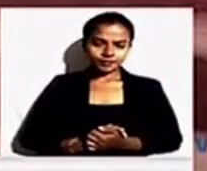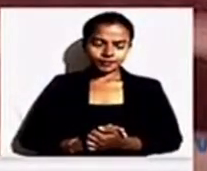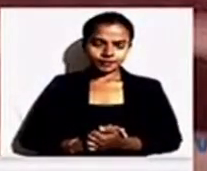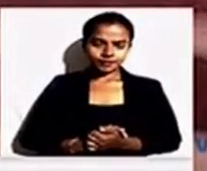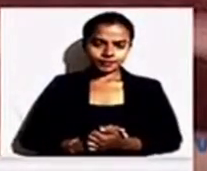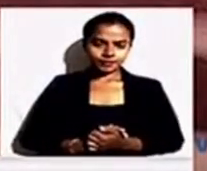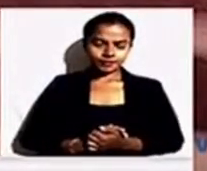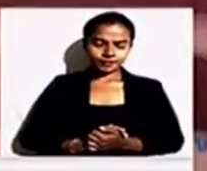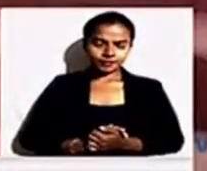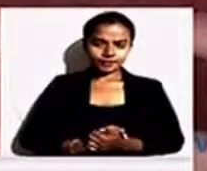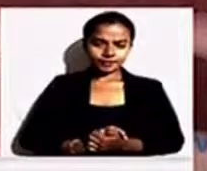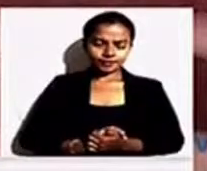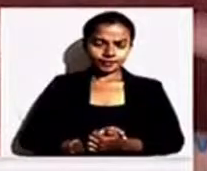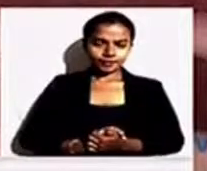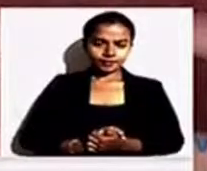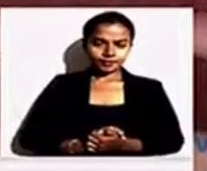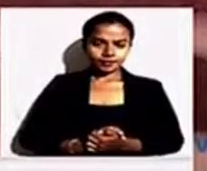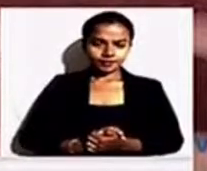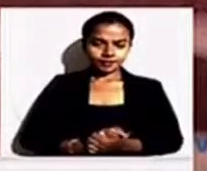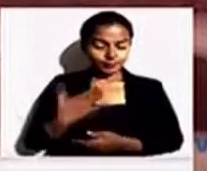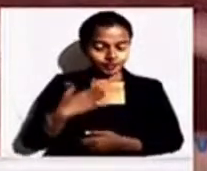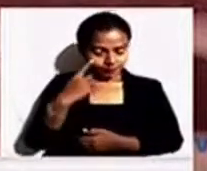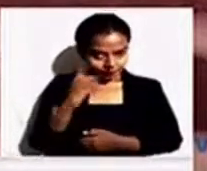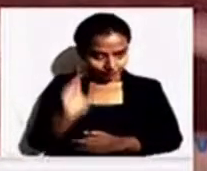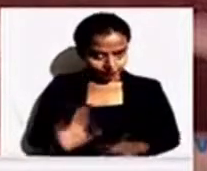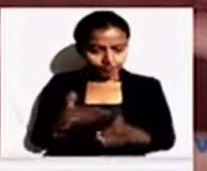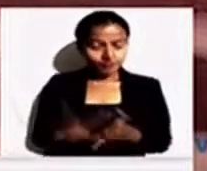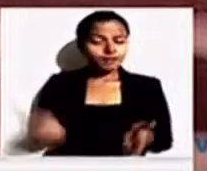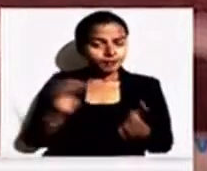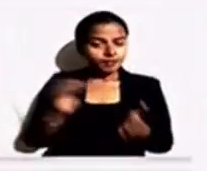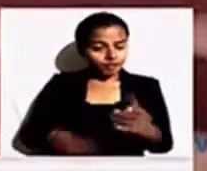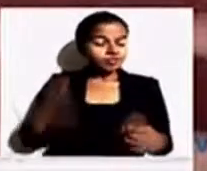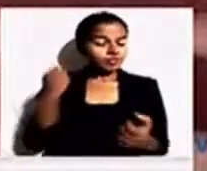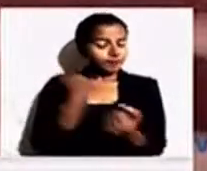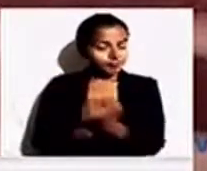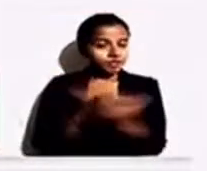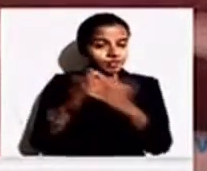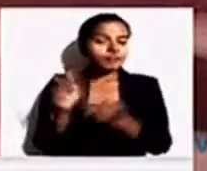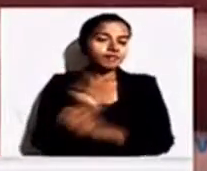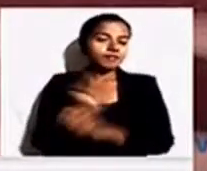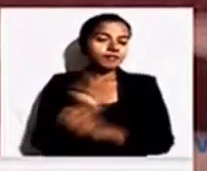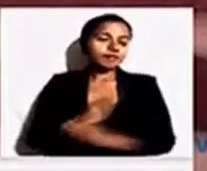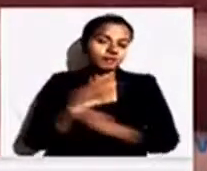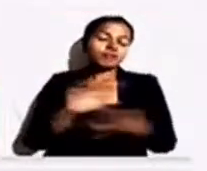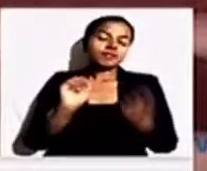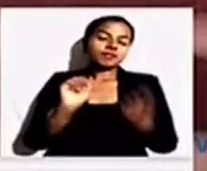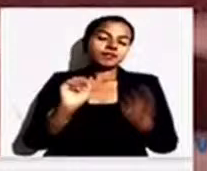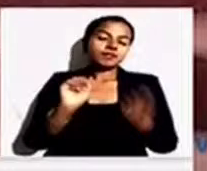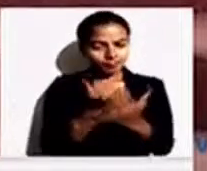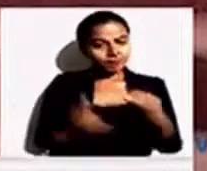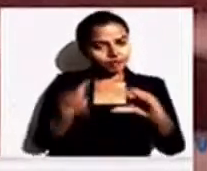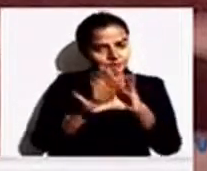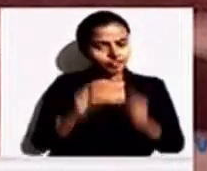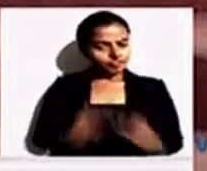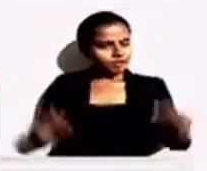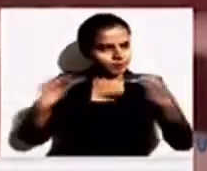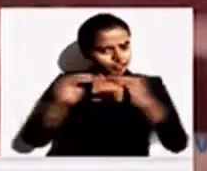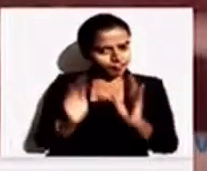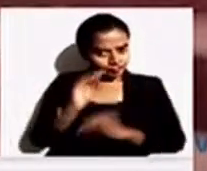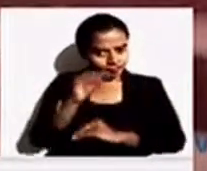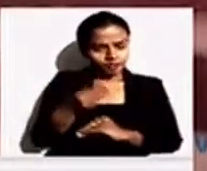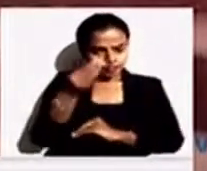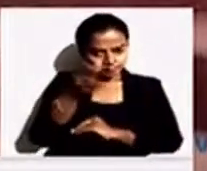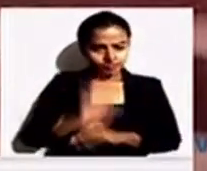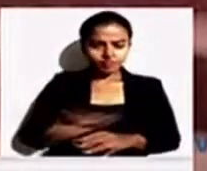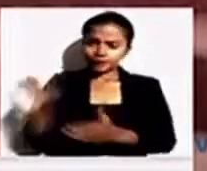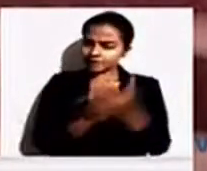In my view, we need to rethink prison management. Health services and medical benefits of the same standard must be provided to everyone, including